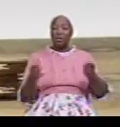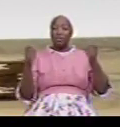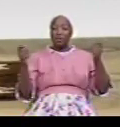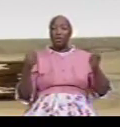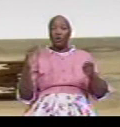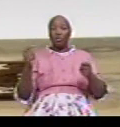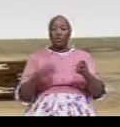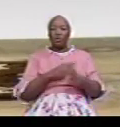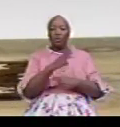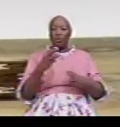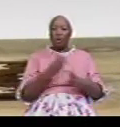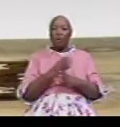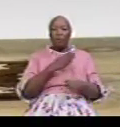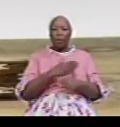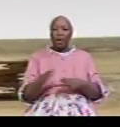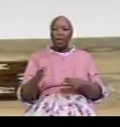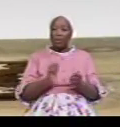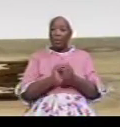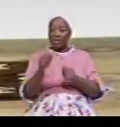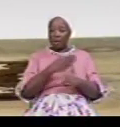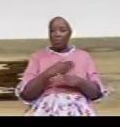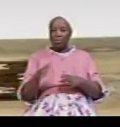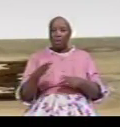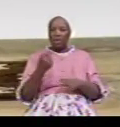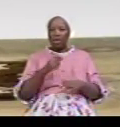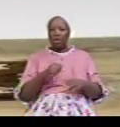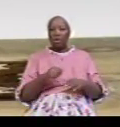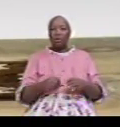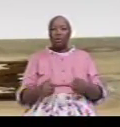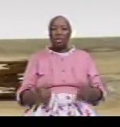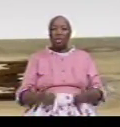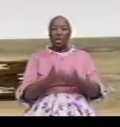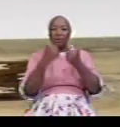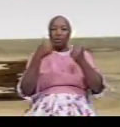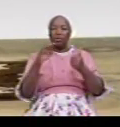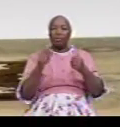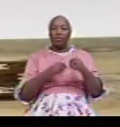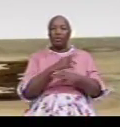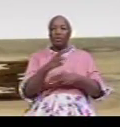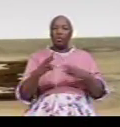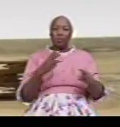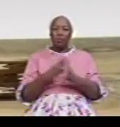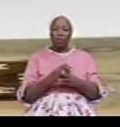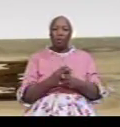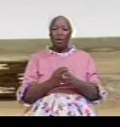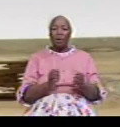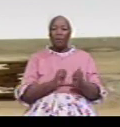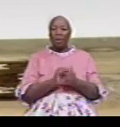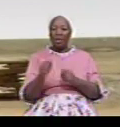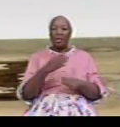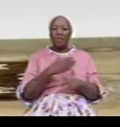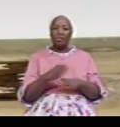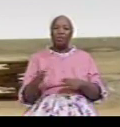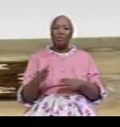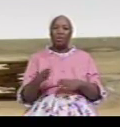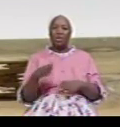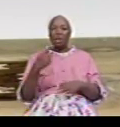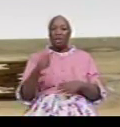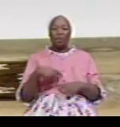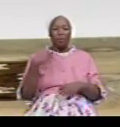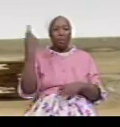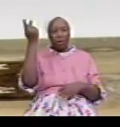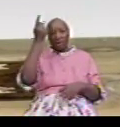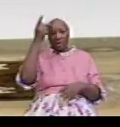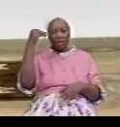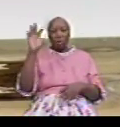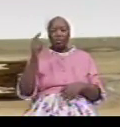away. The games of the world passing away. The politics of the